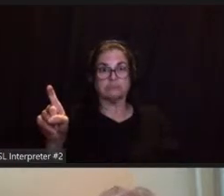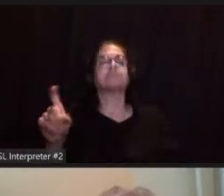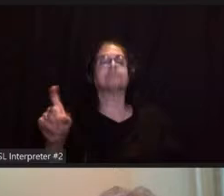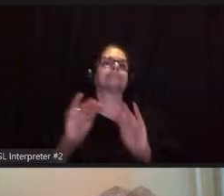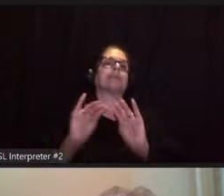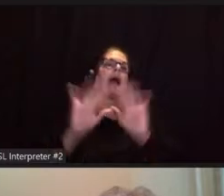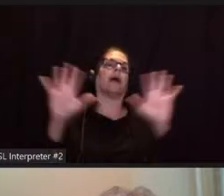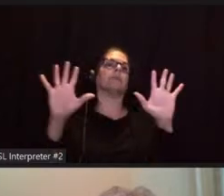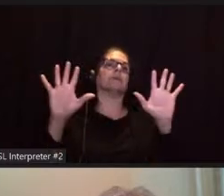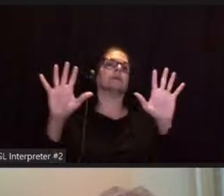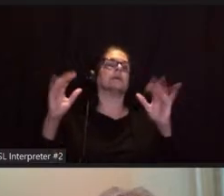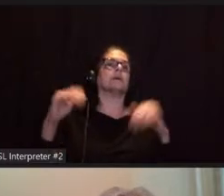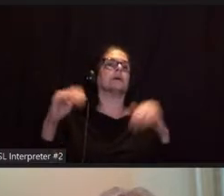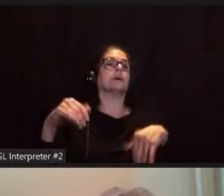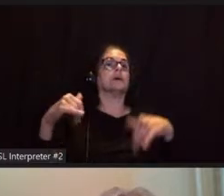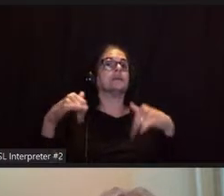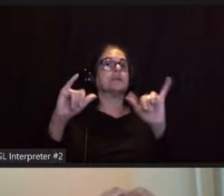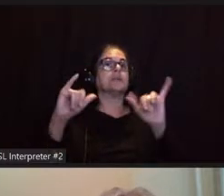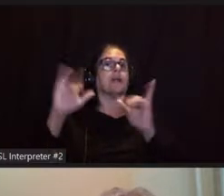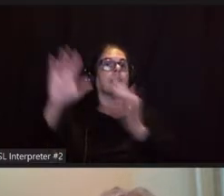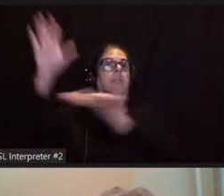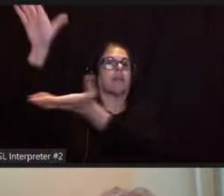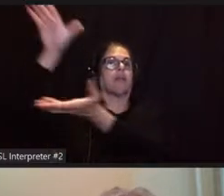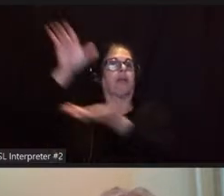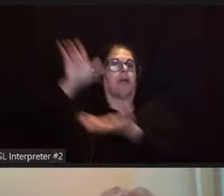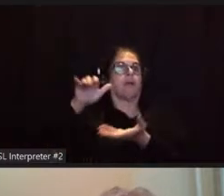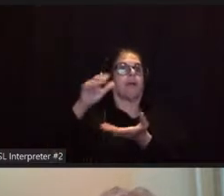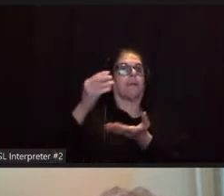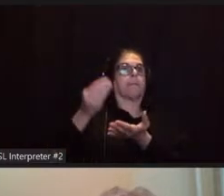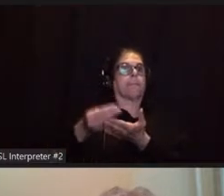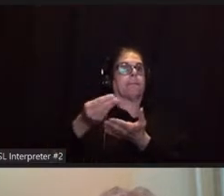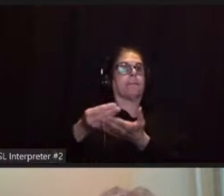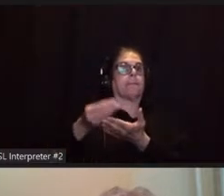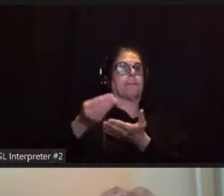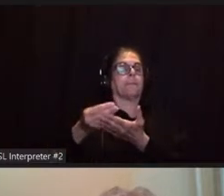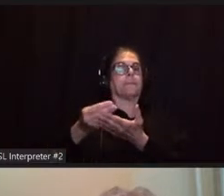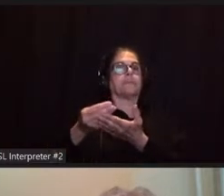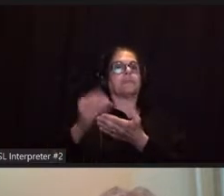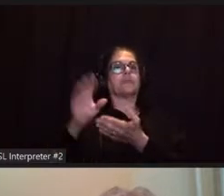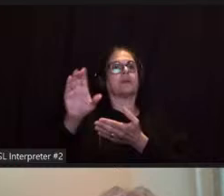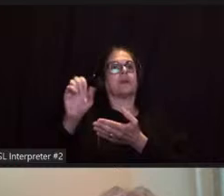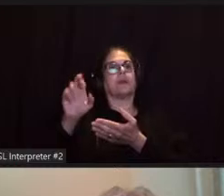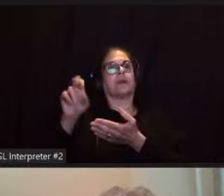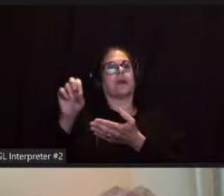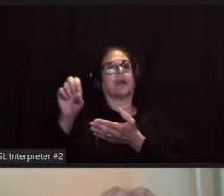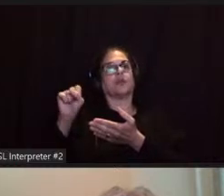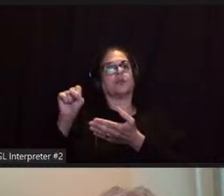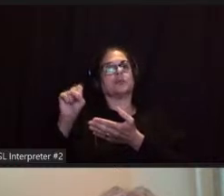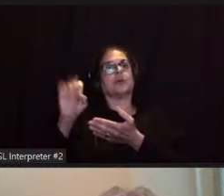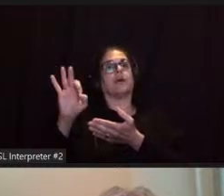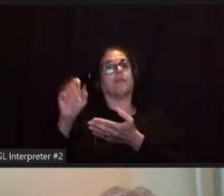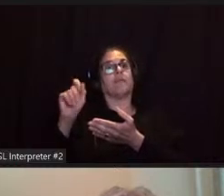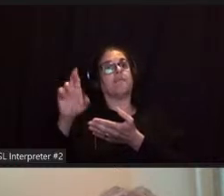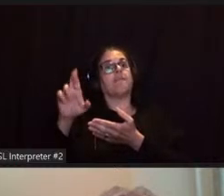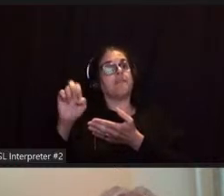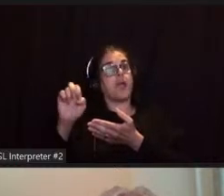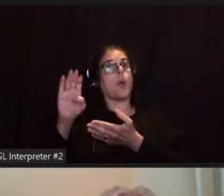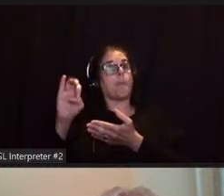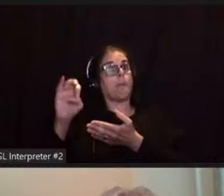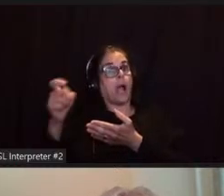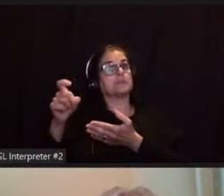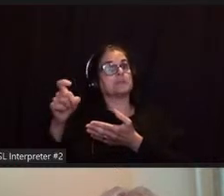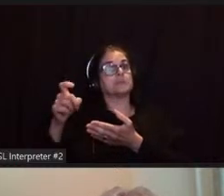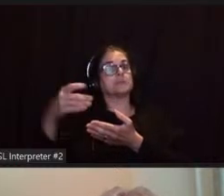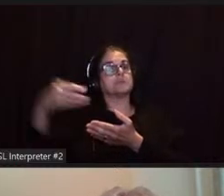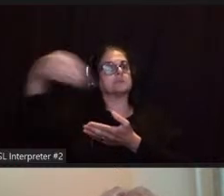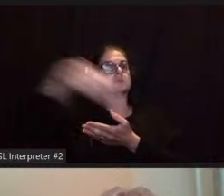still receiving public funding dollars, farebox related revenues as well. But yes, the CARES component